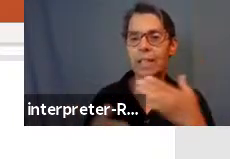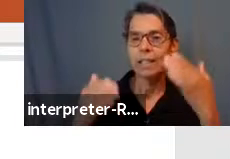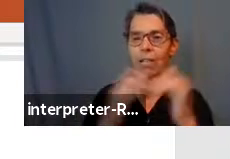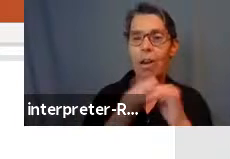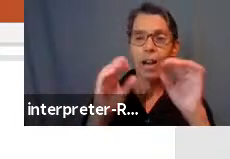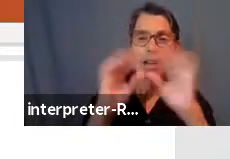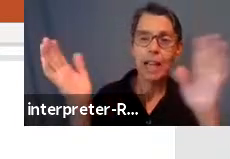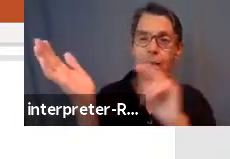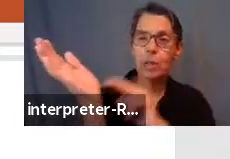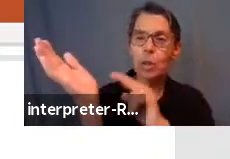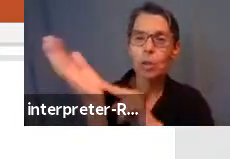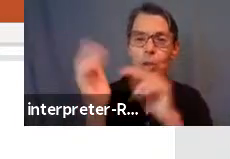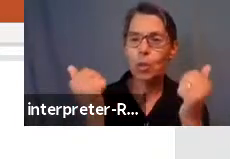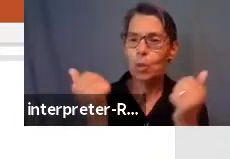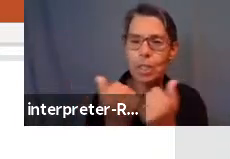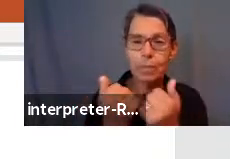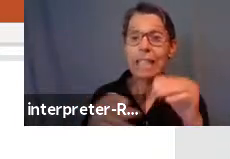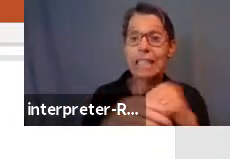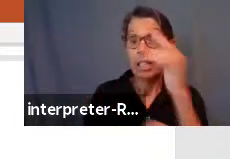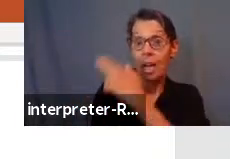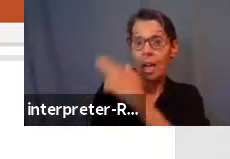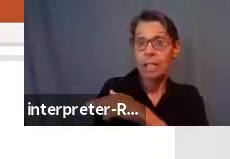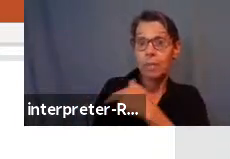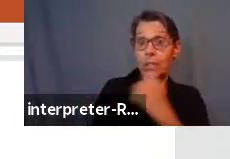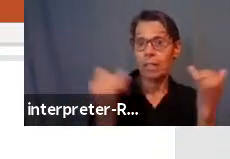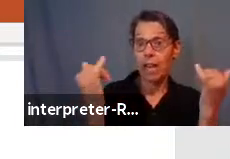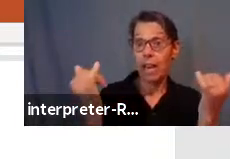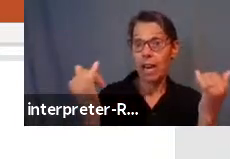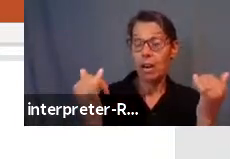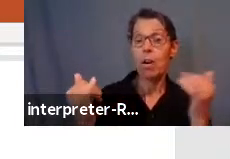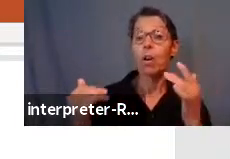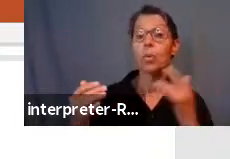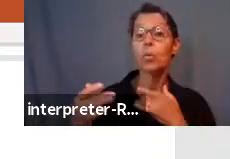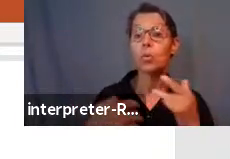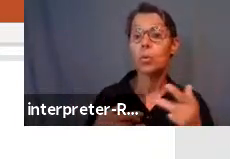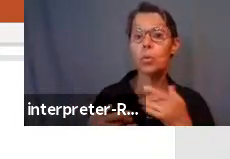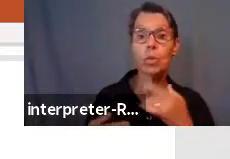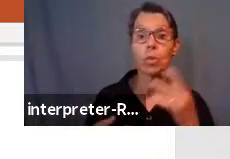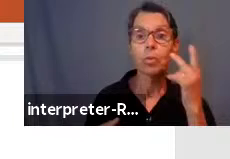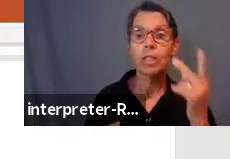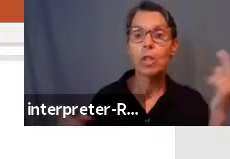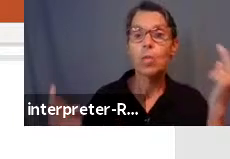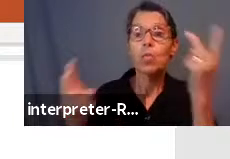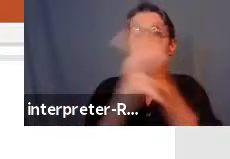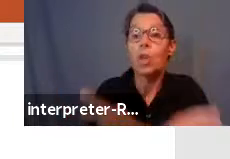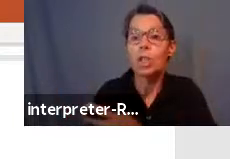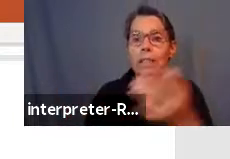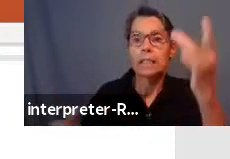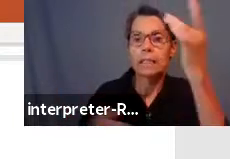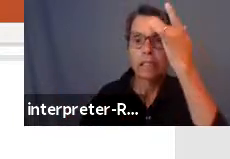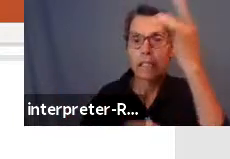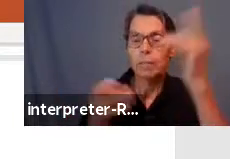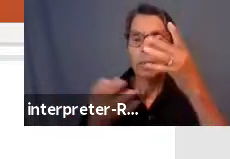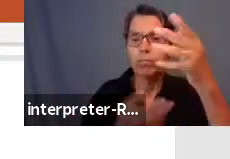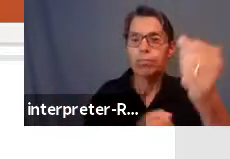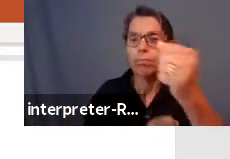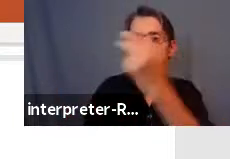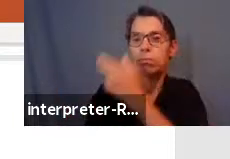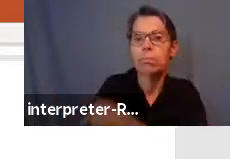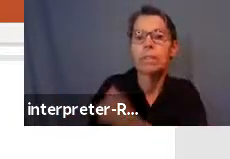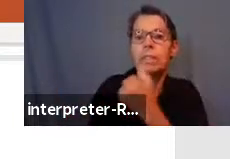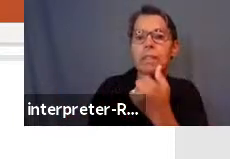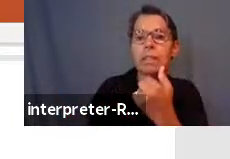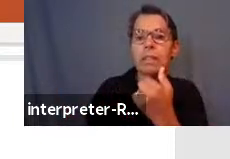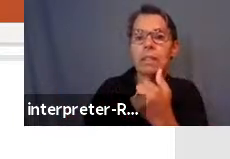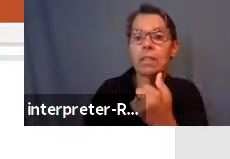nurses association, but our concern is that we're seeing the sickest of the sick right now too. And so we want to make sure